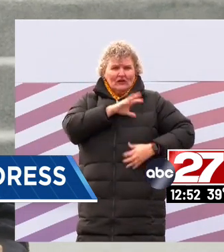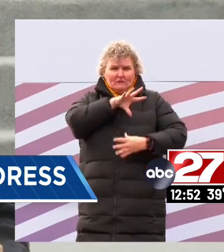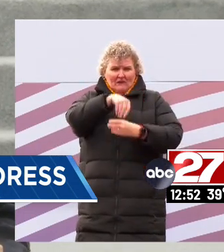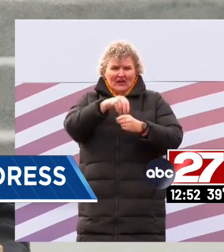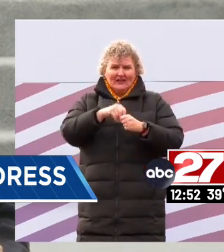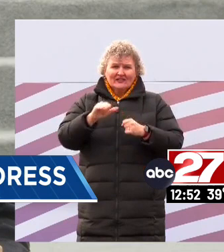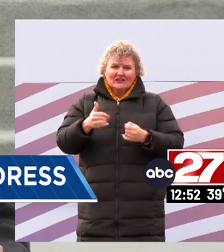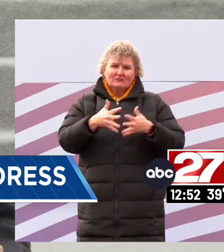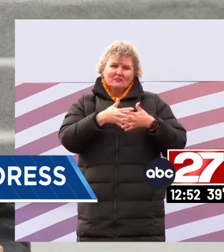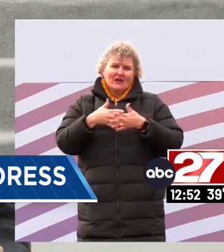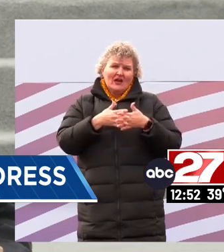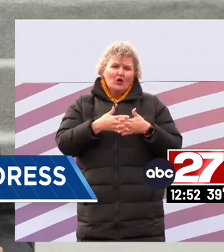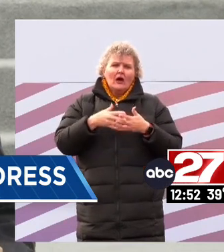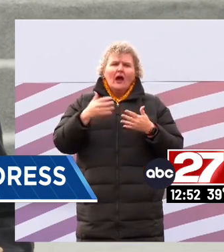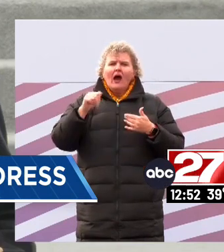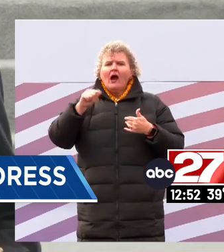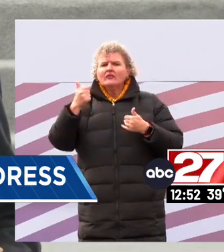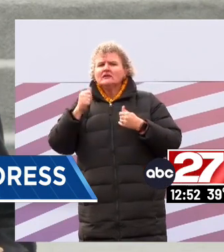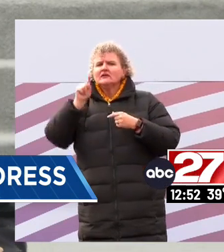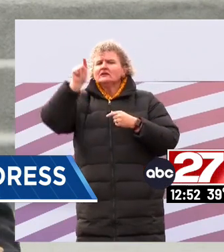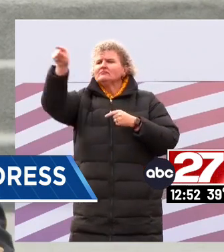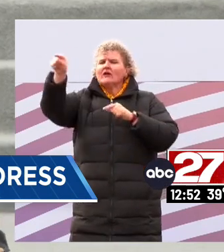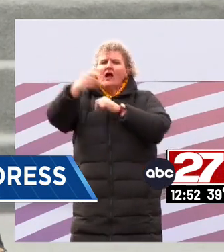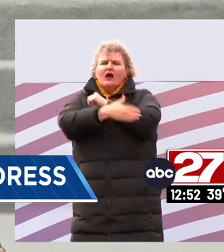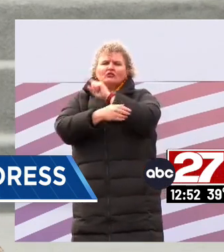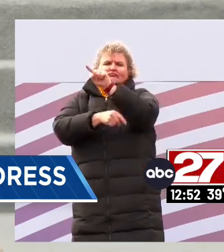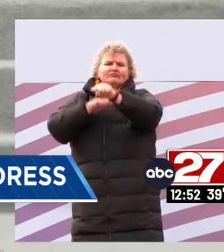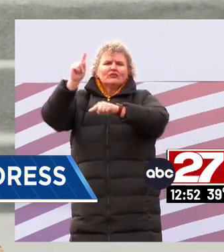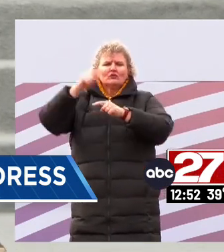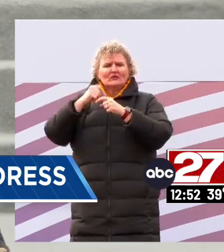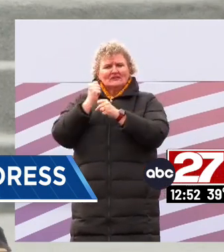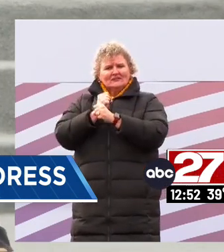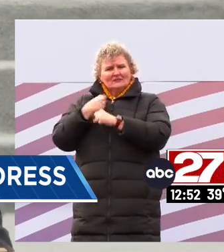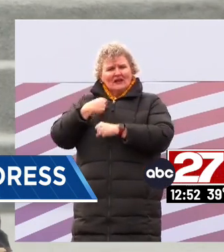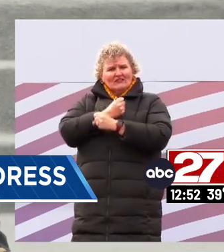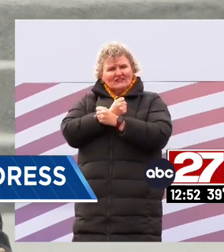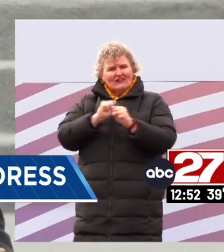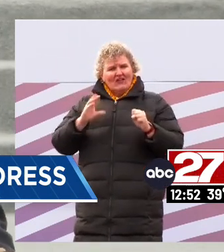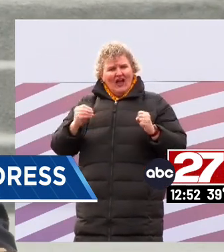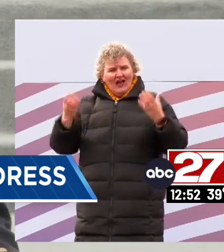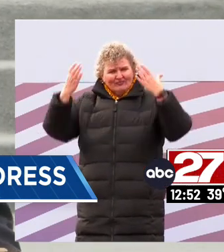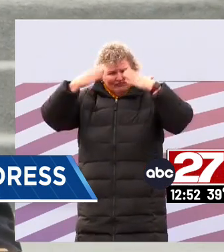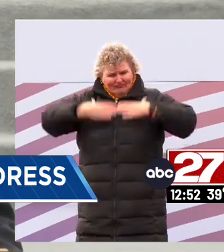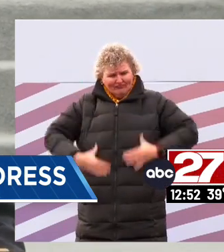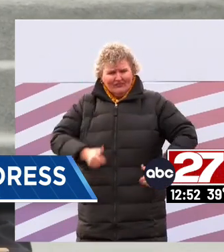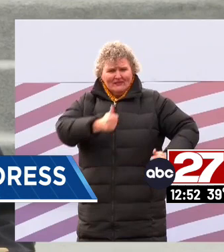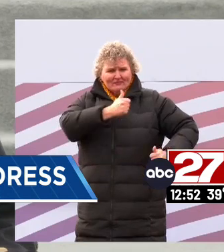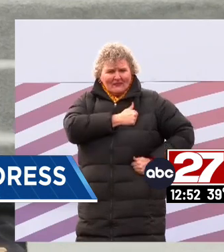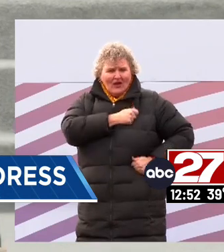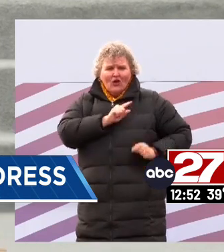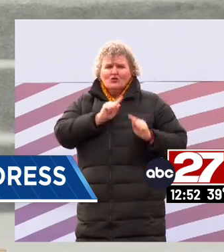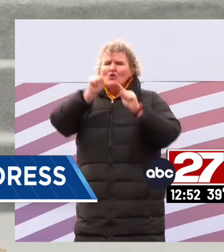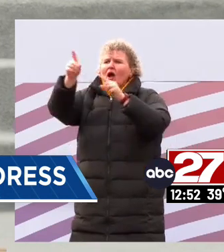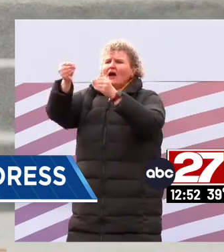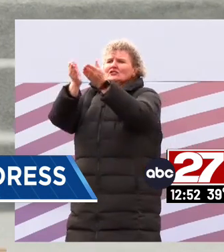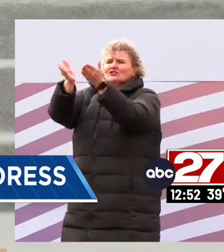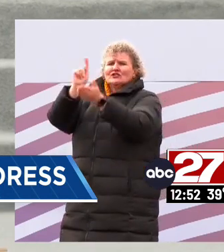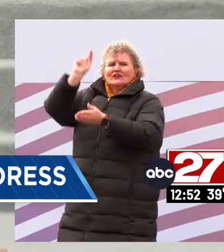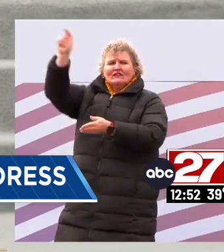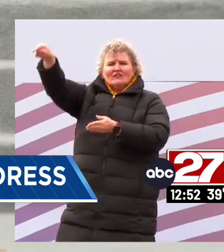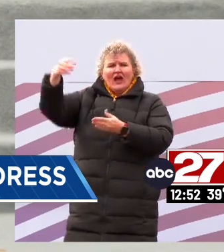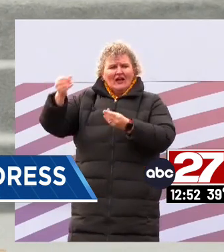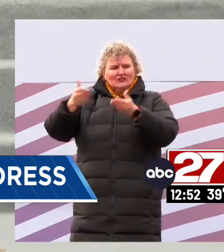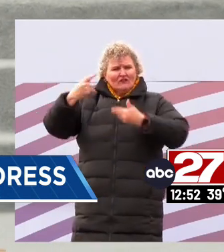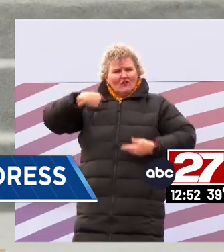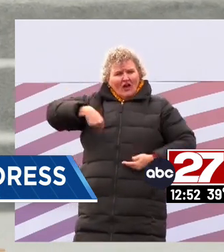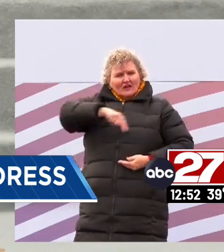safe. They leave behind those in service to us all. Today we're joined by Stephanie